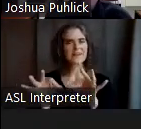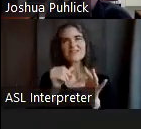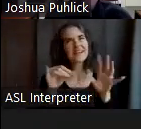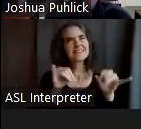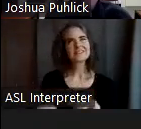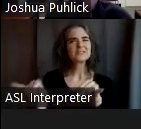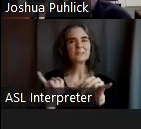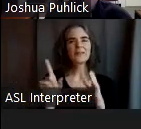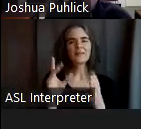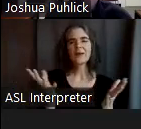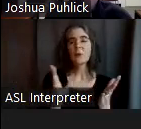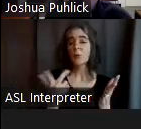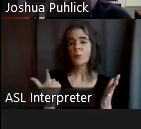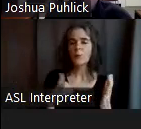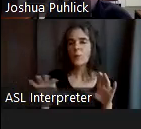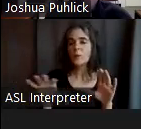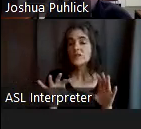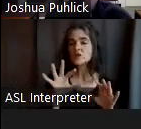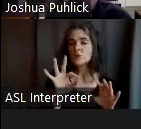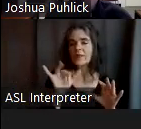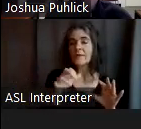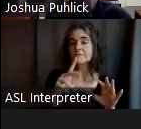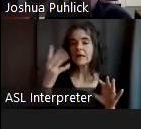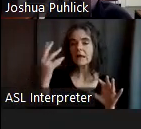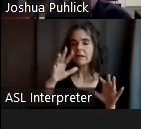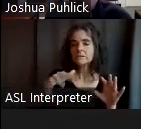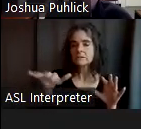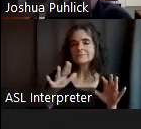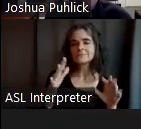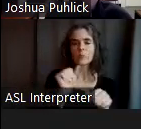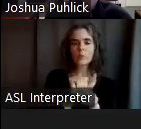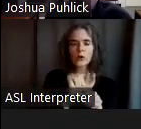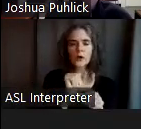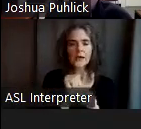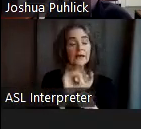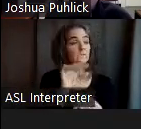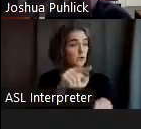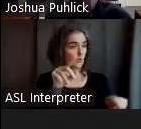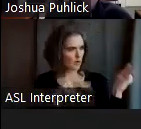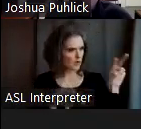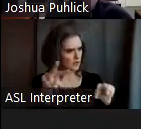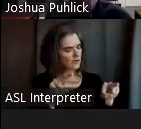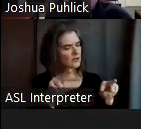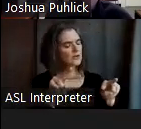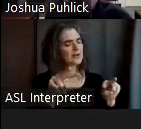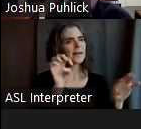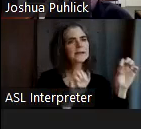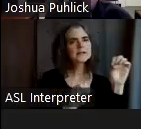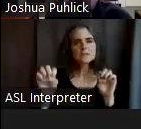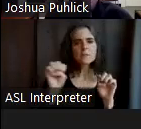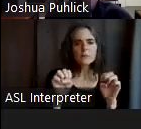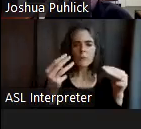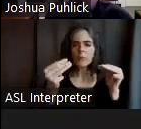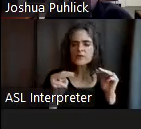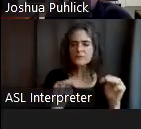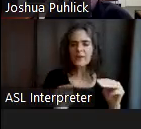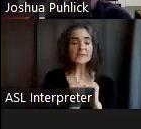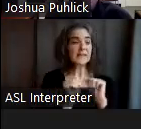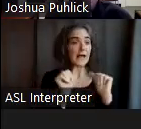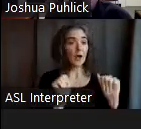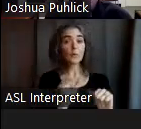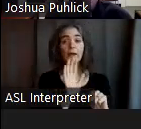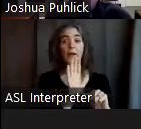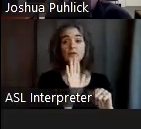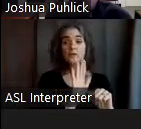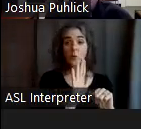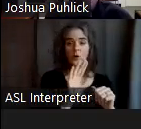field. So if you're experimenting with these methods, how can your